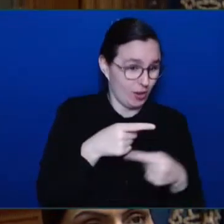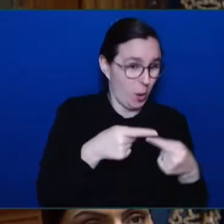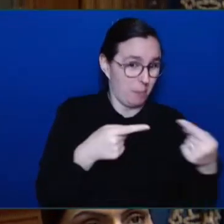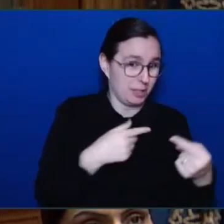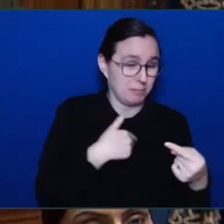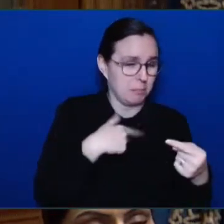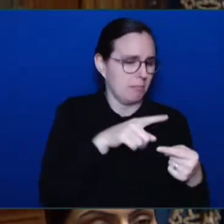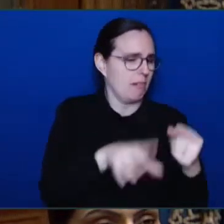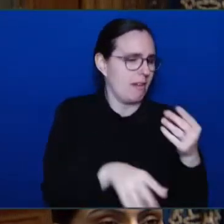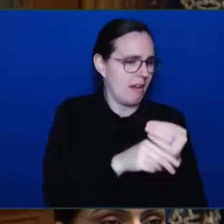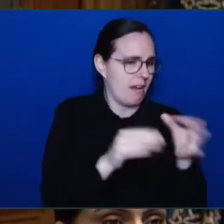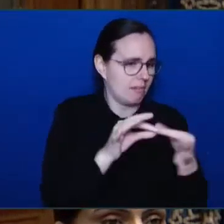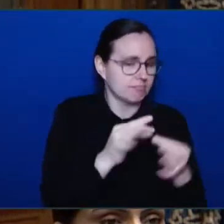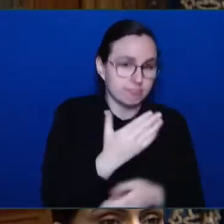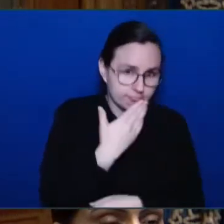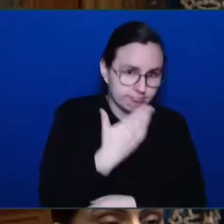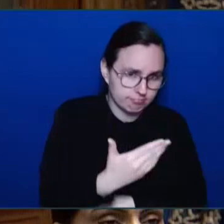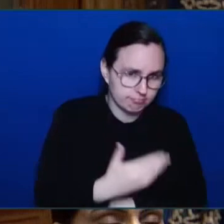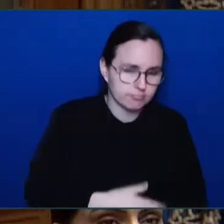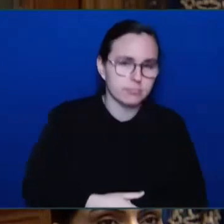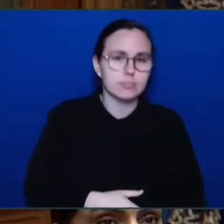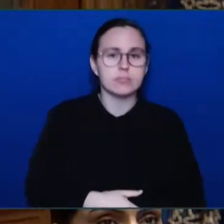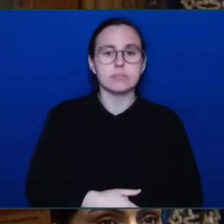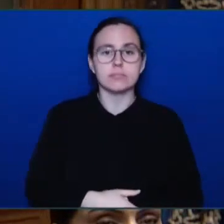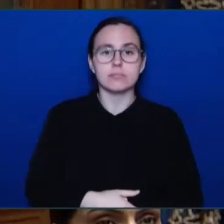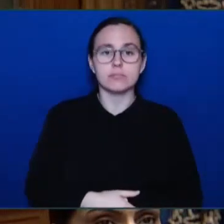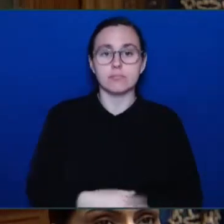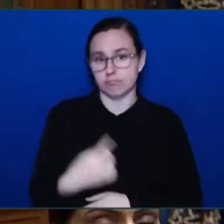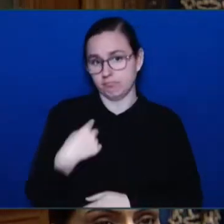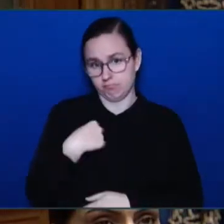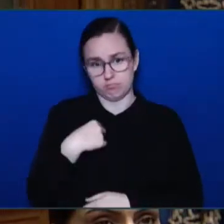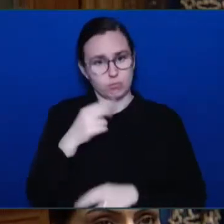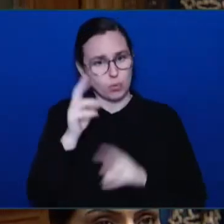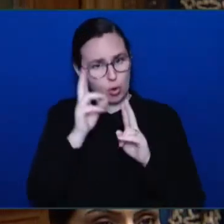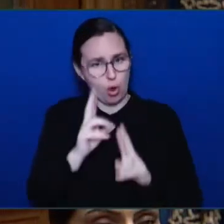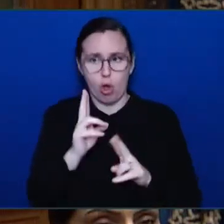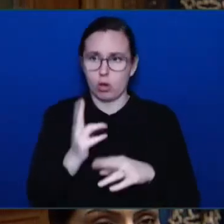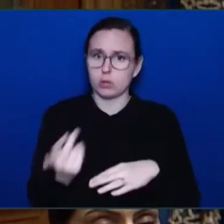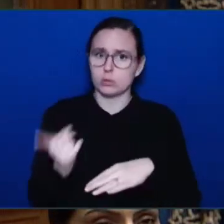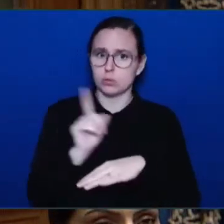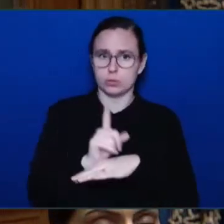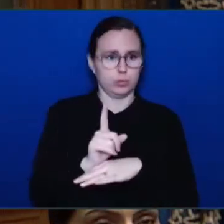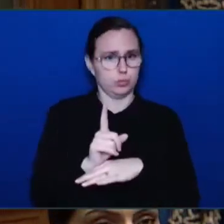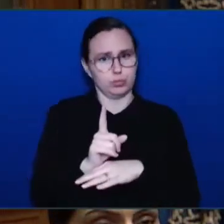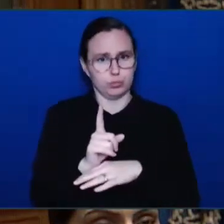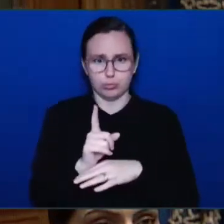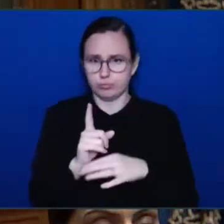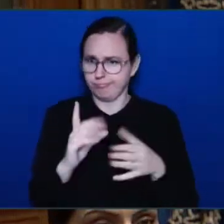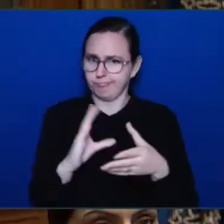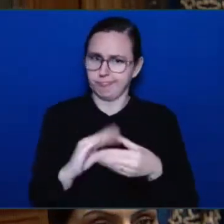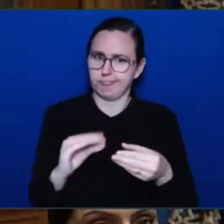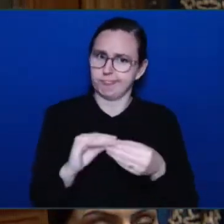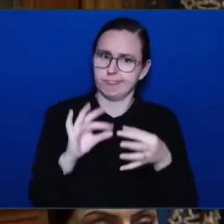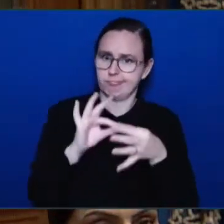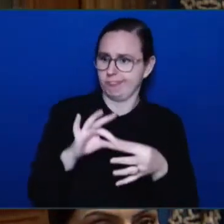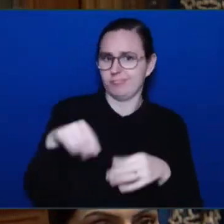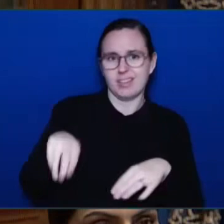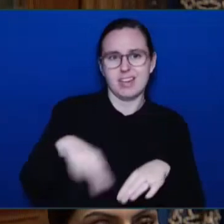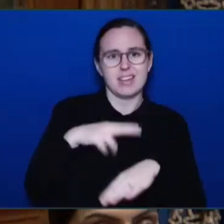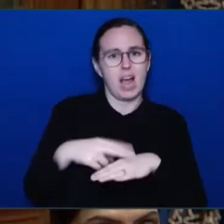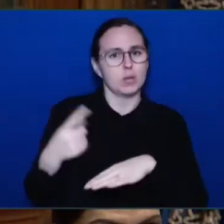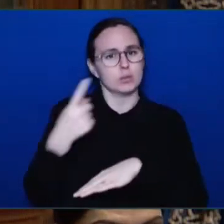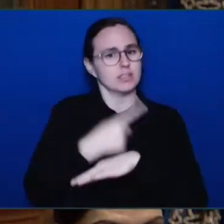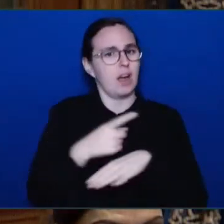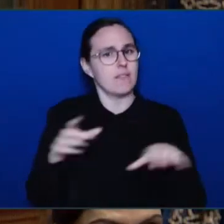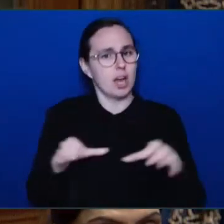I'm honoured to stand today and share some words on the National Day of Action, Missing and Murdered Indigenous Women and Girls, Two-Spirited and